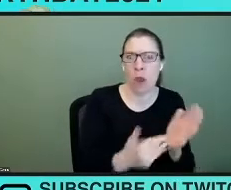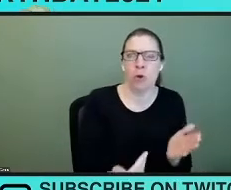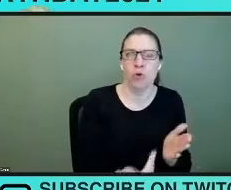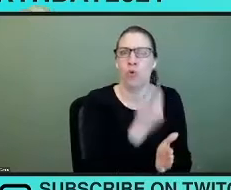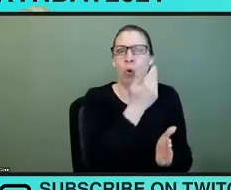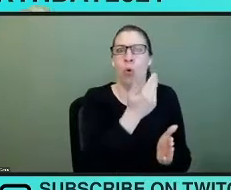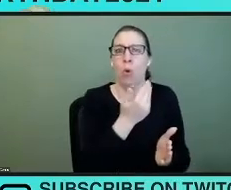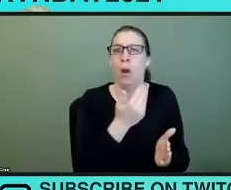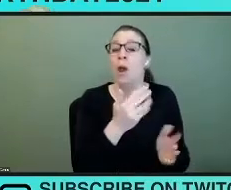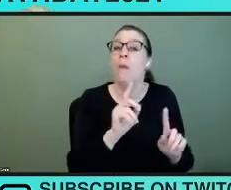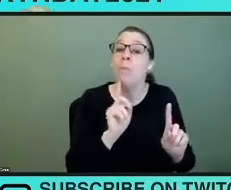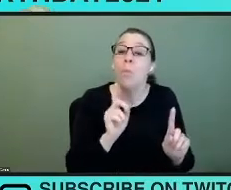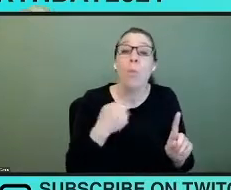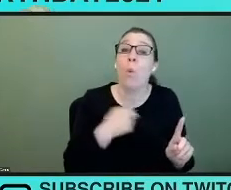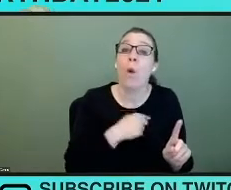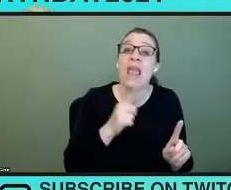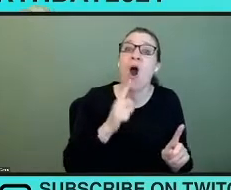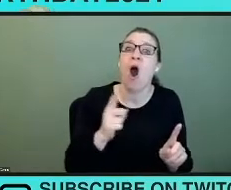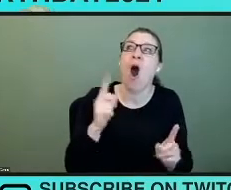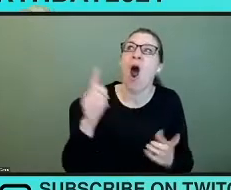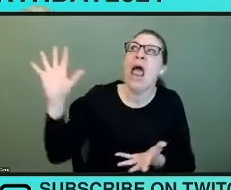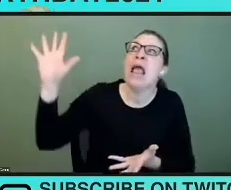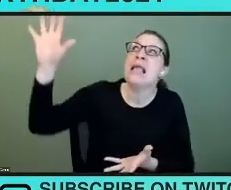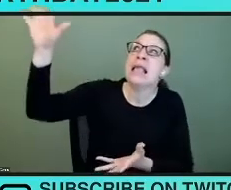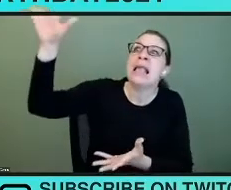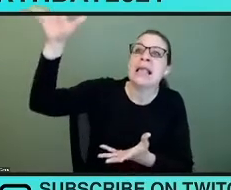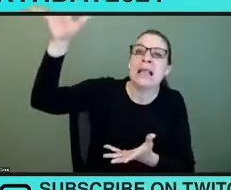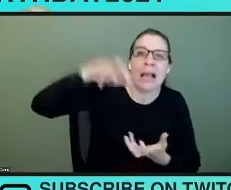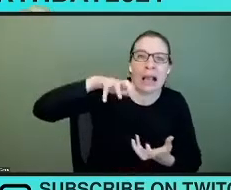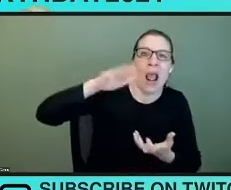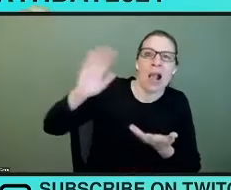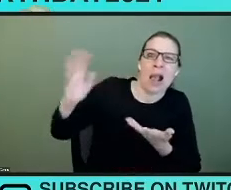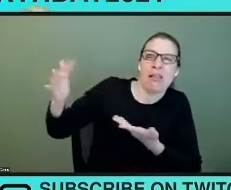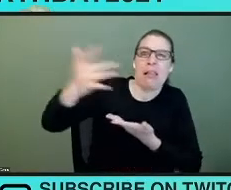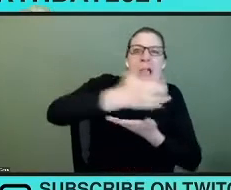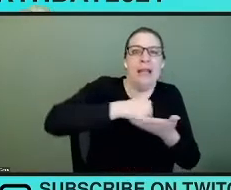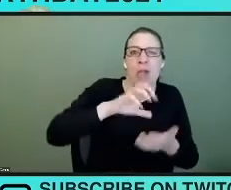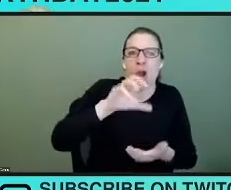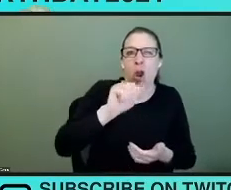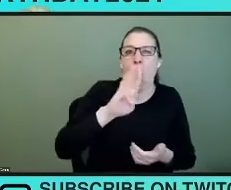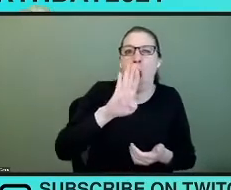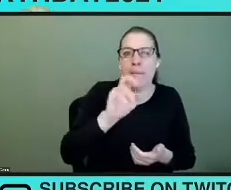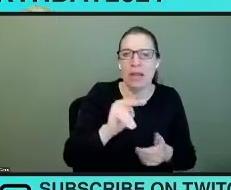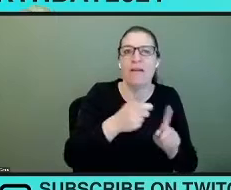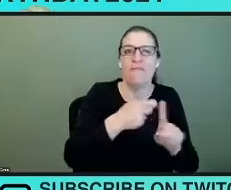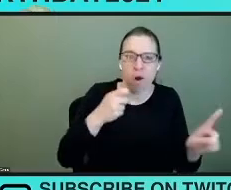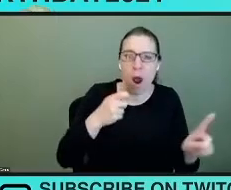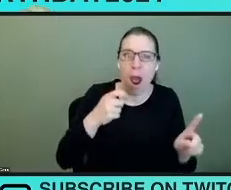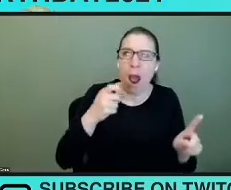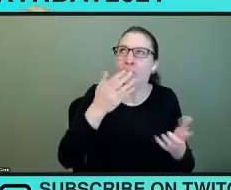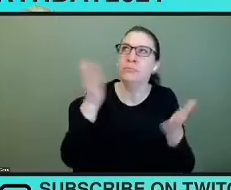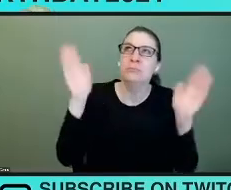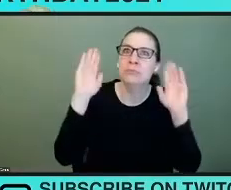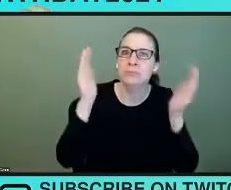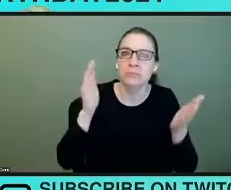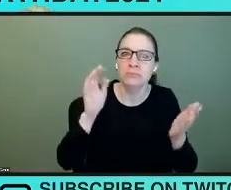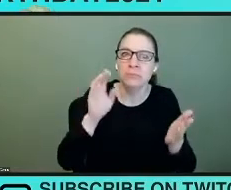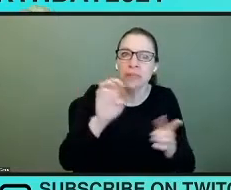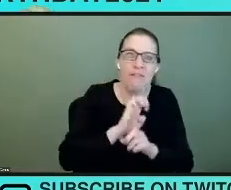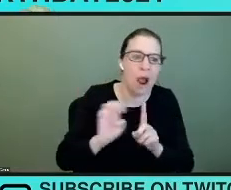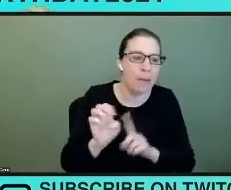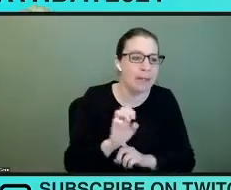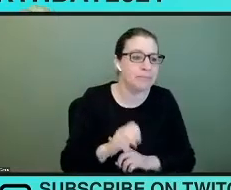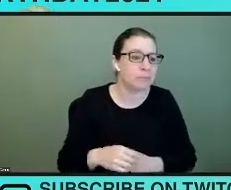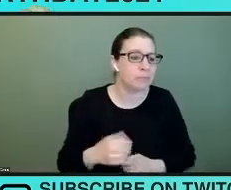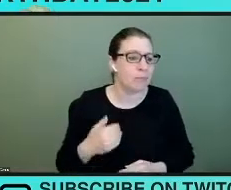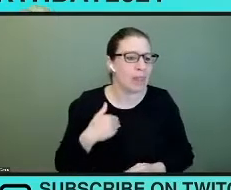capture CO2. So let me share with you one picture. This is a report by National Academies published in 2019,